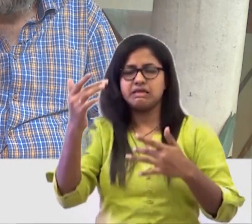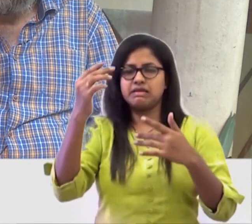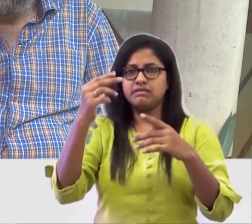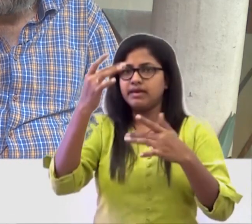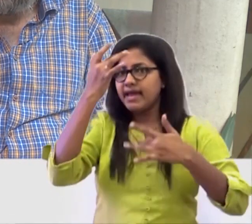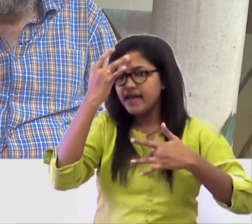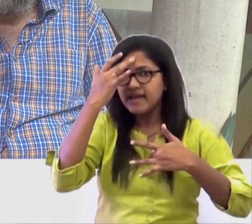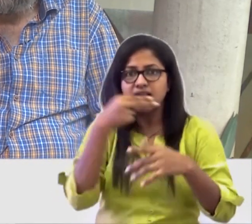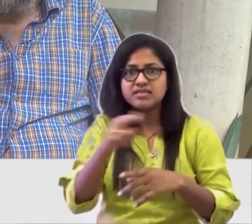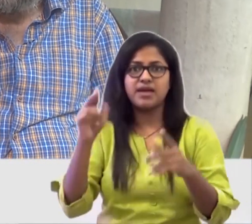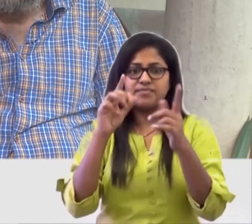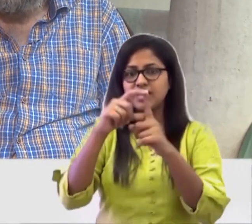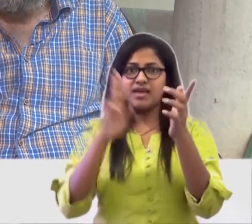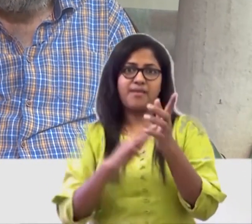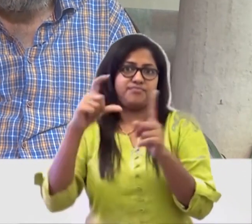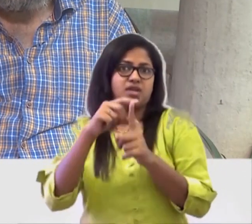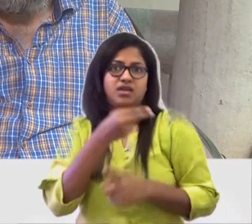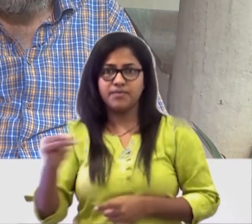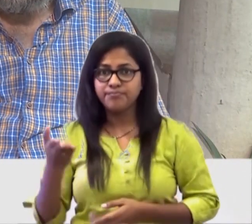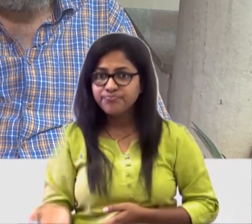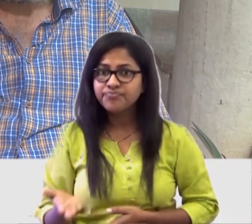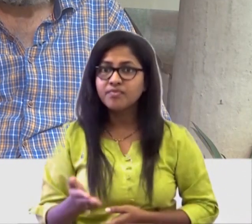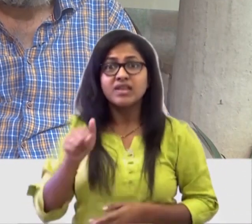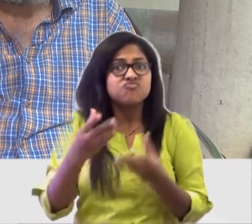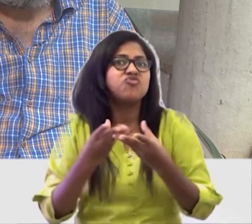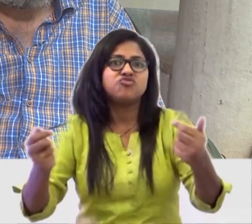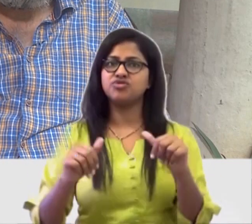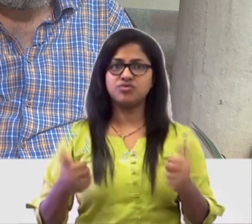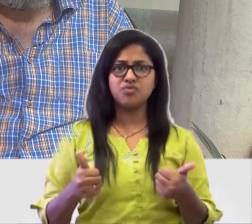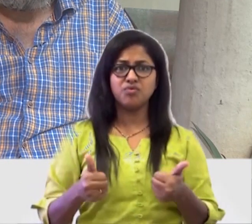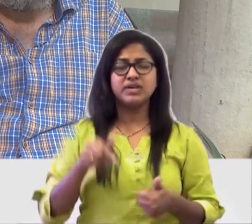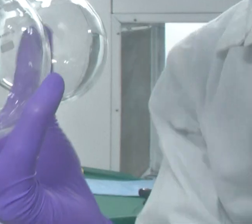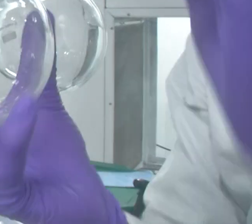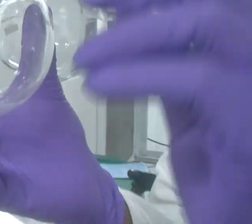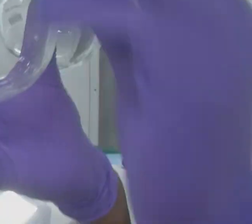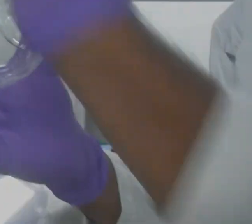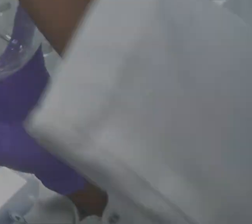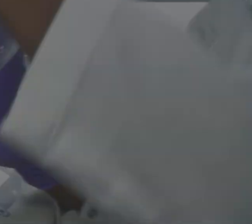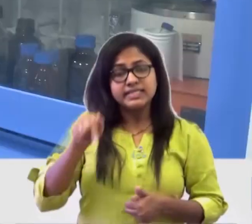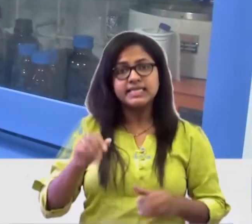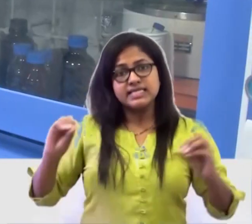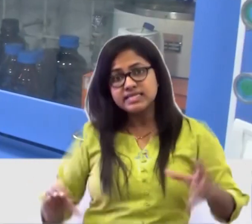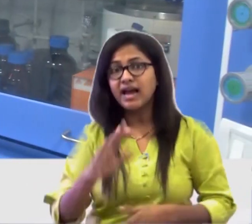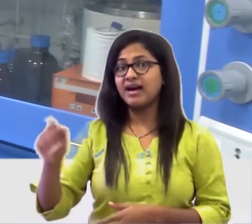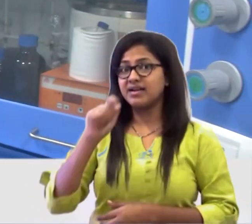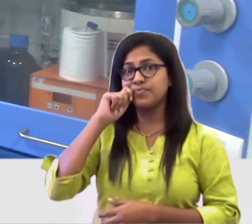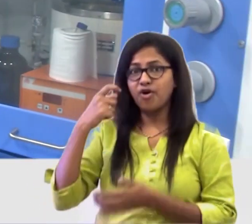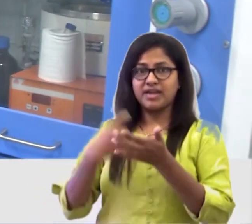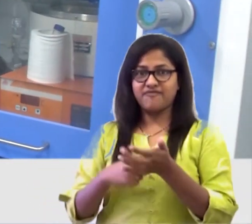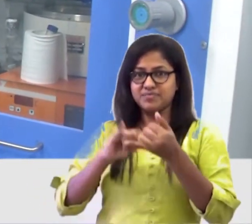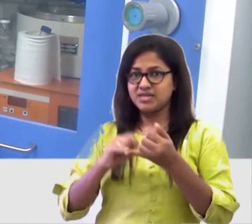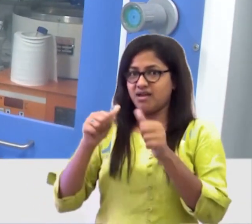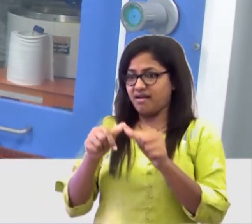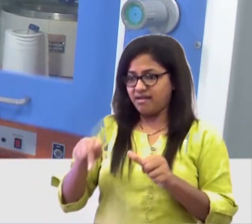degenerative disease like Duchenne muscular dystrophy, DMD, that has no cure? Images of DART lab. It led Ravdeep